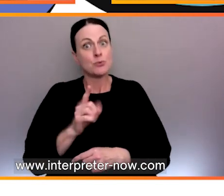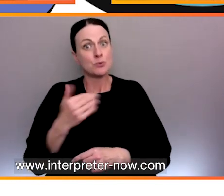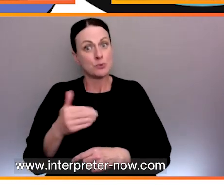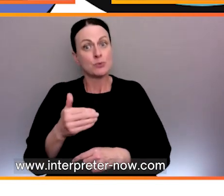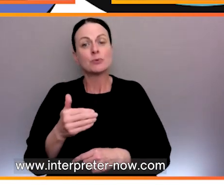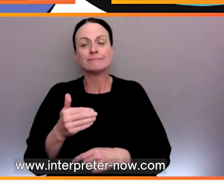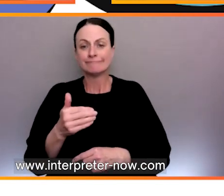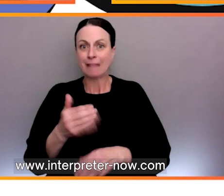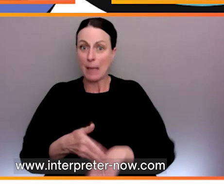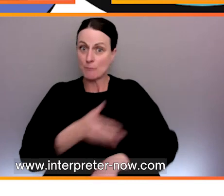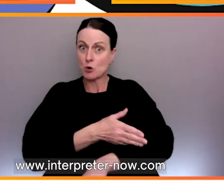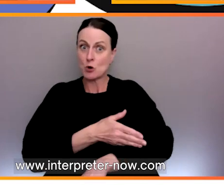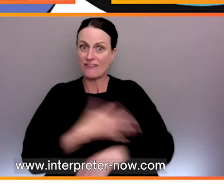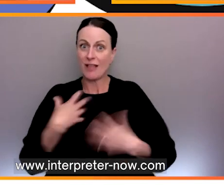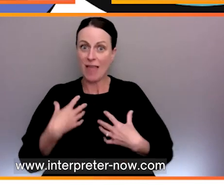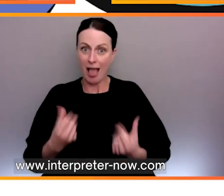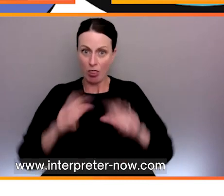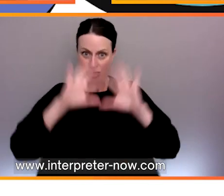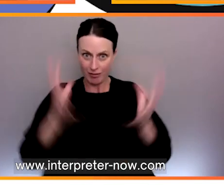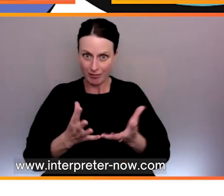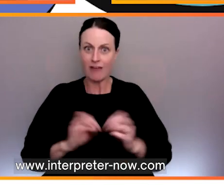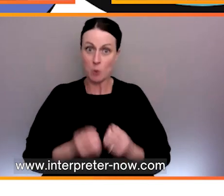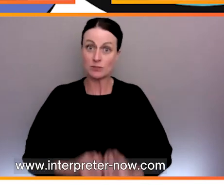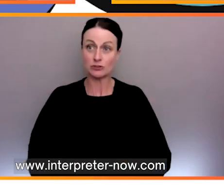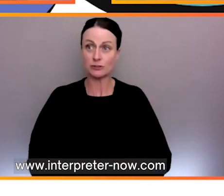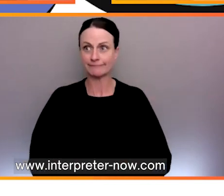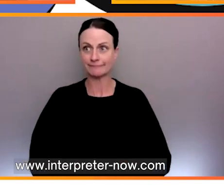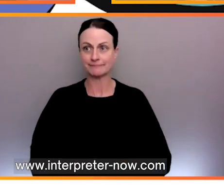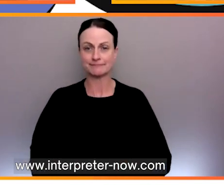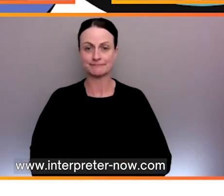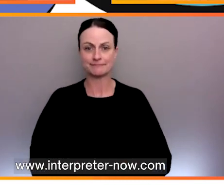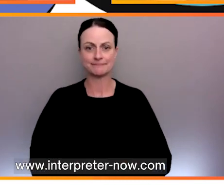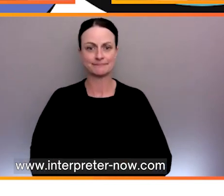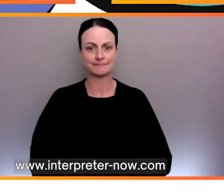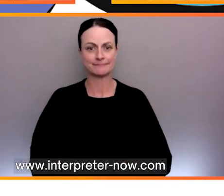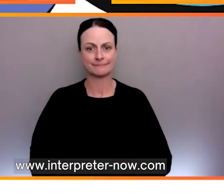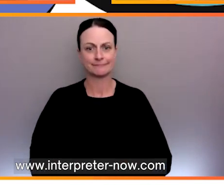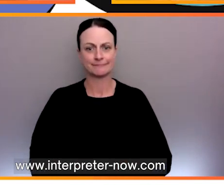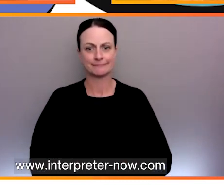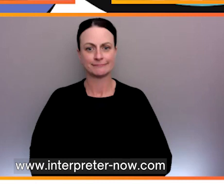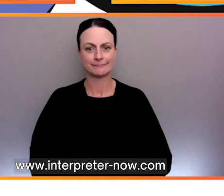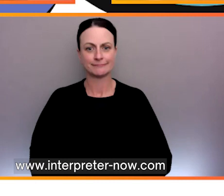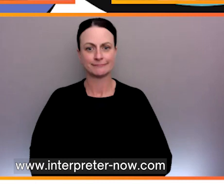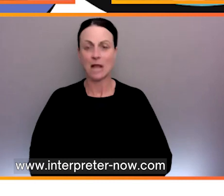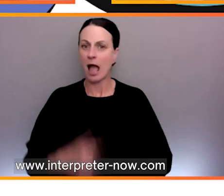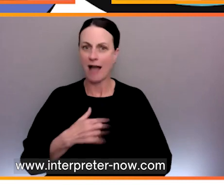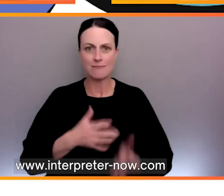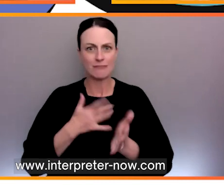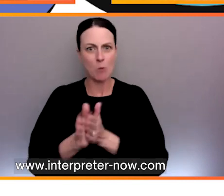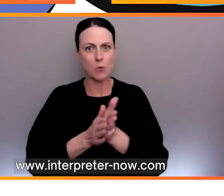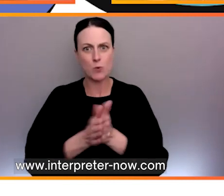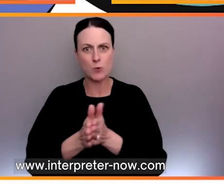pretty passionate about it. It's not an easy, it's not an easy subject, and it's not an easy fix,